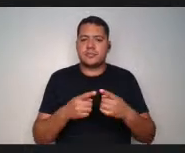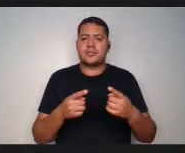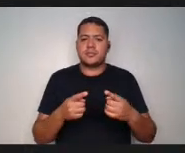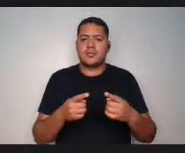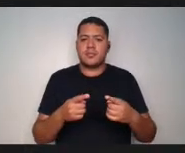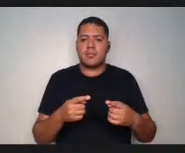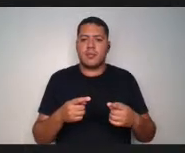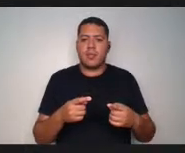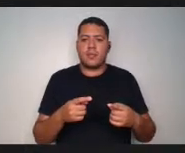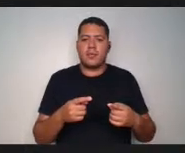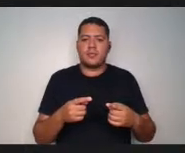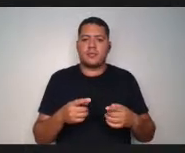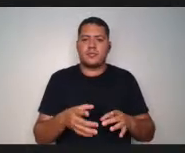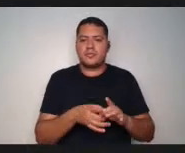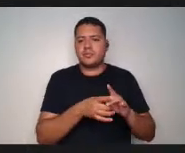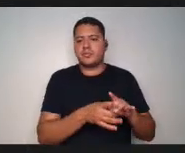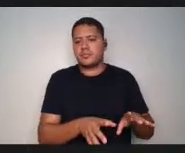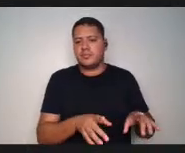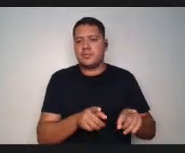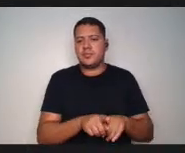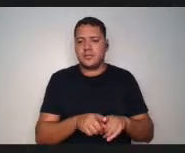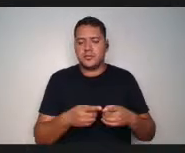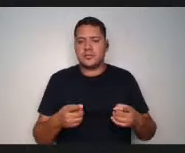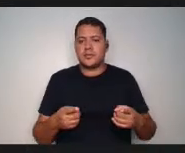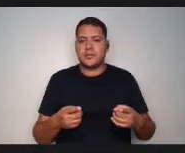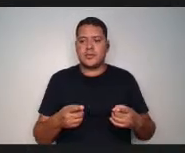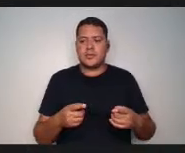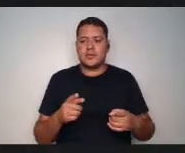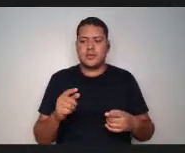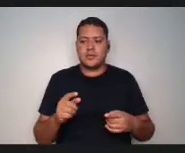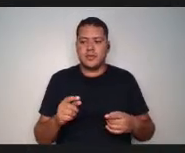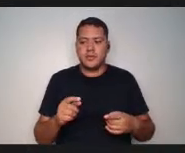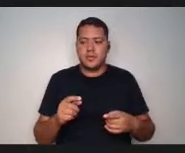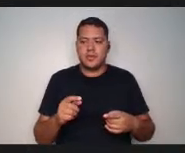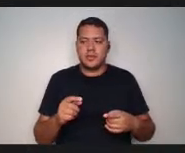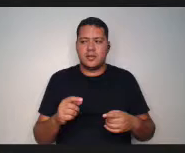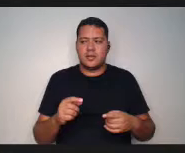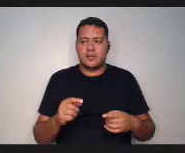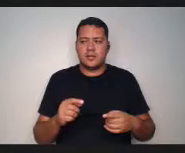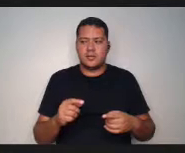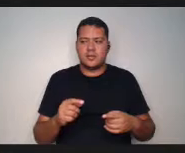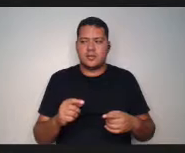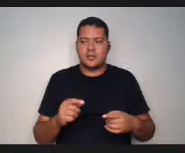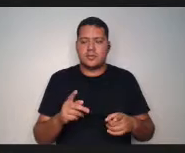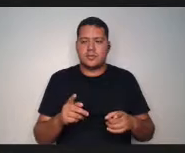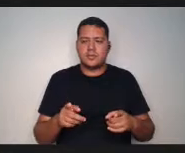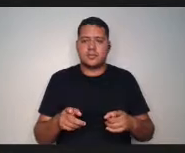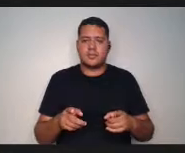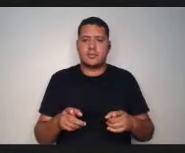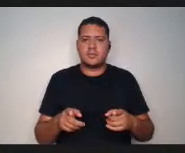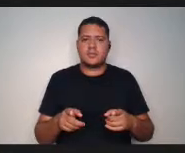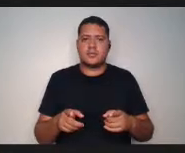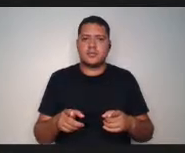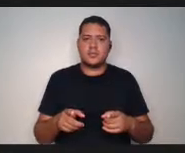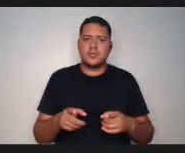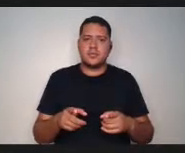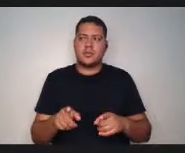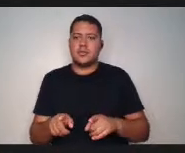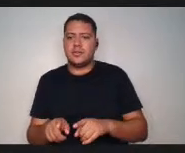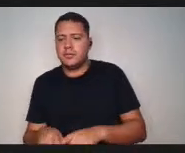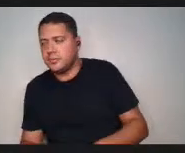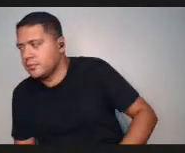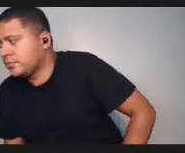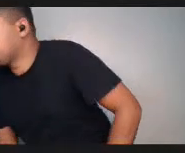laws, state and local laws are also effective. Government programs, as well as workplace research